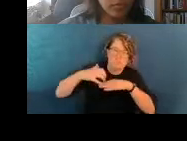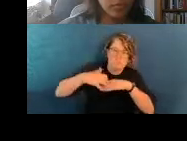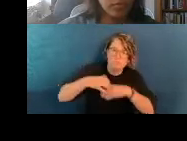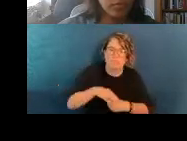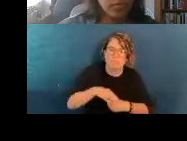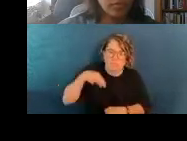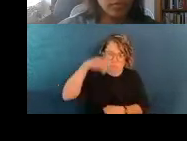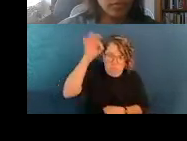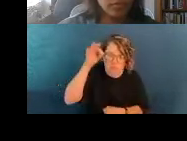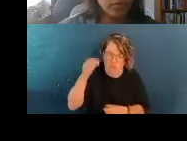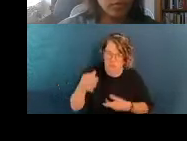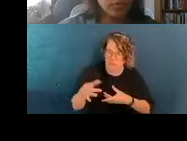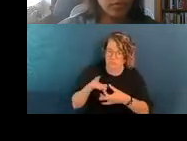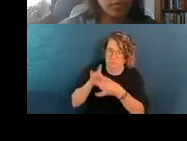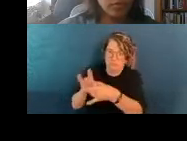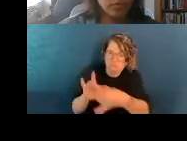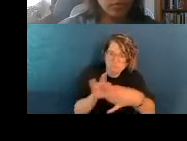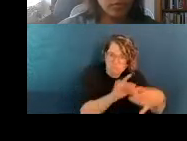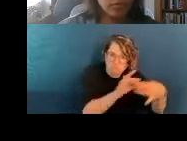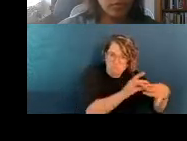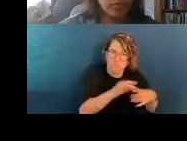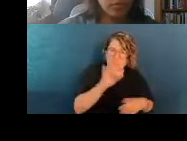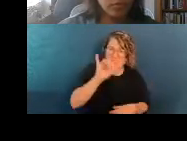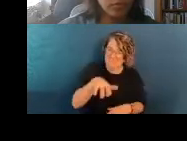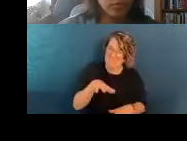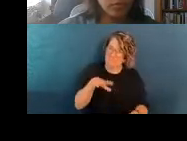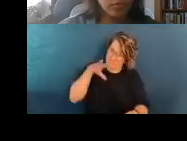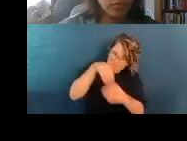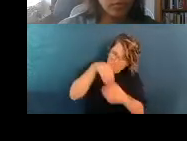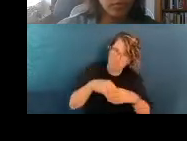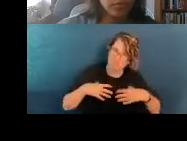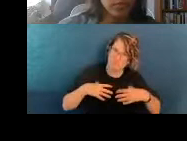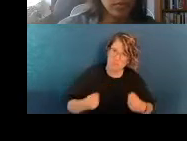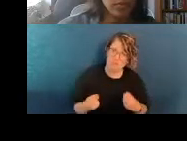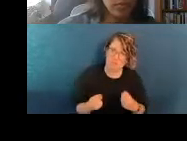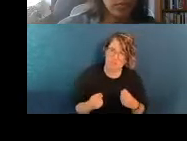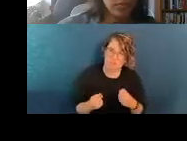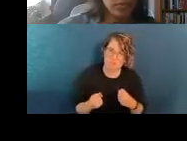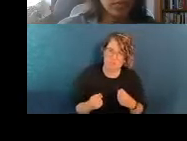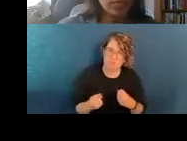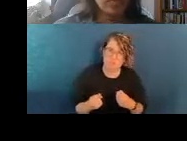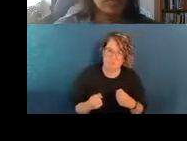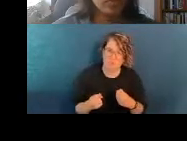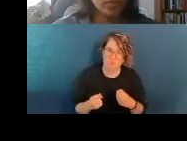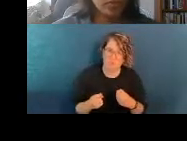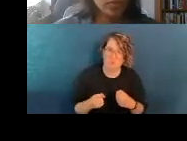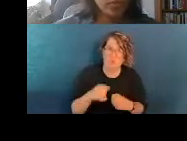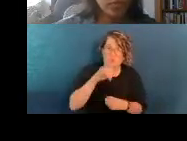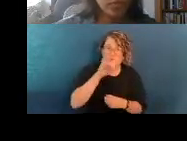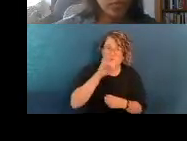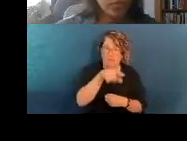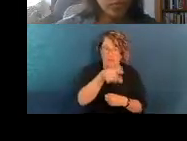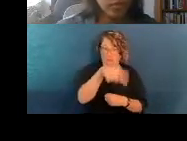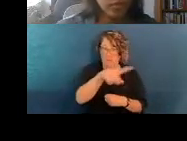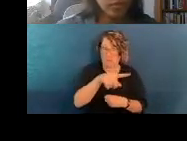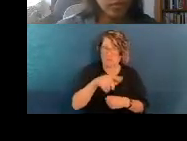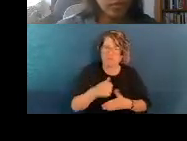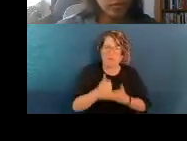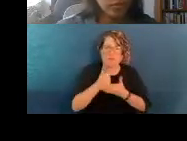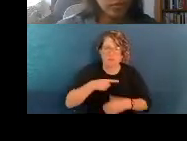kinship. A determinants of health approach helps us to examine the impacts of structural,